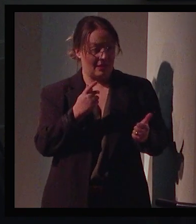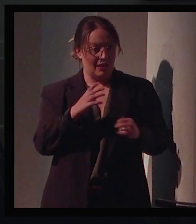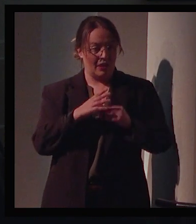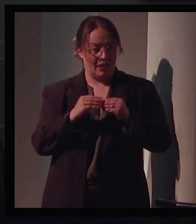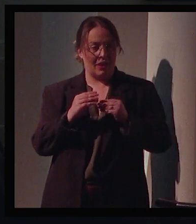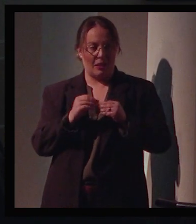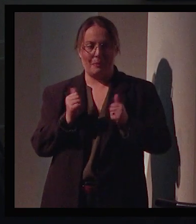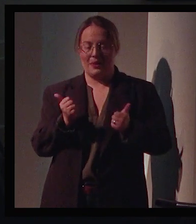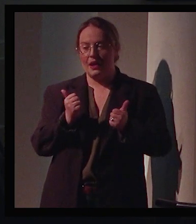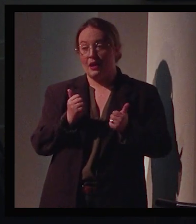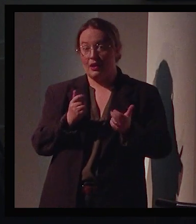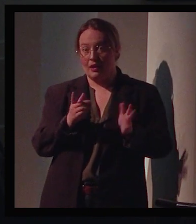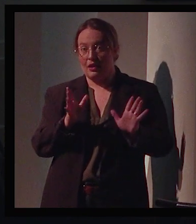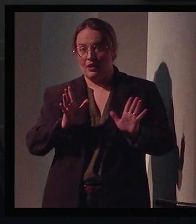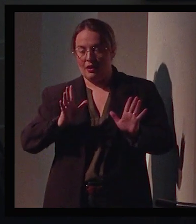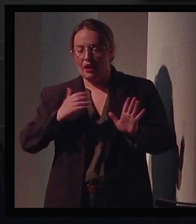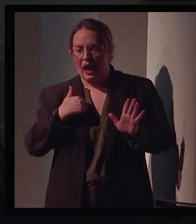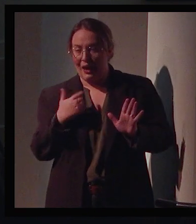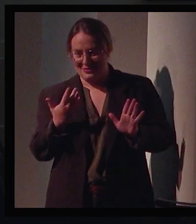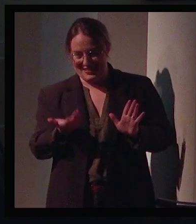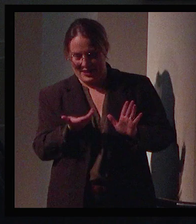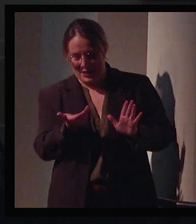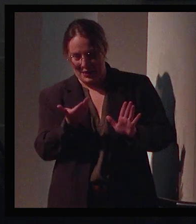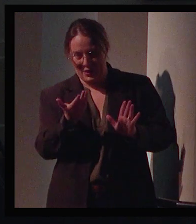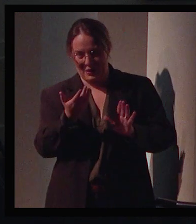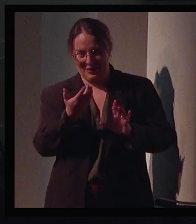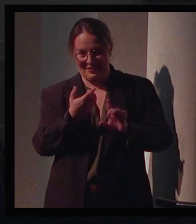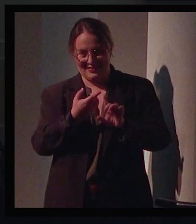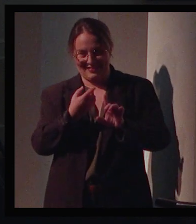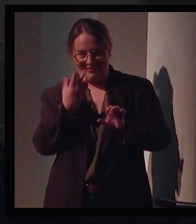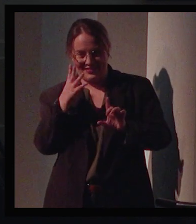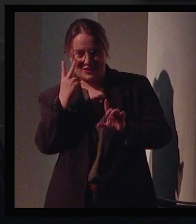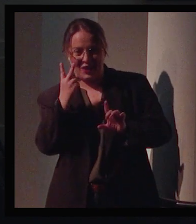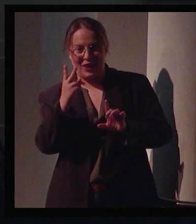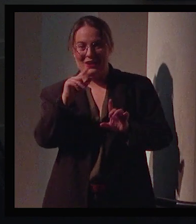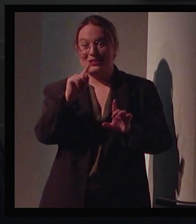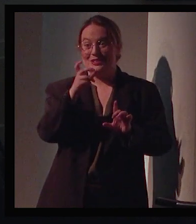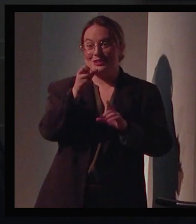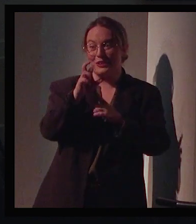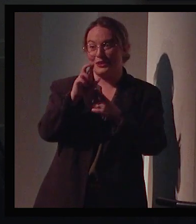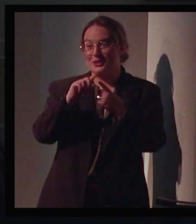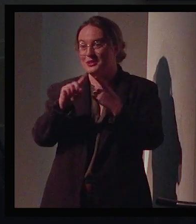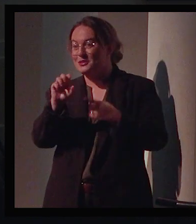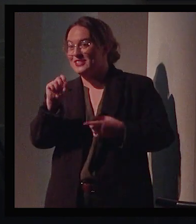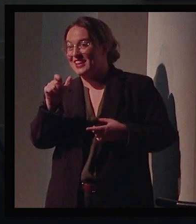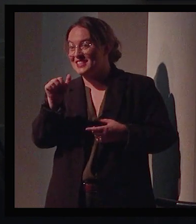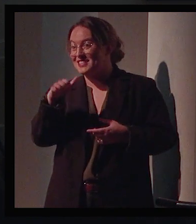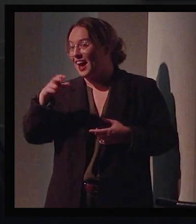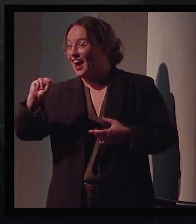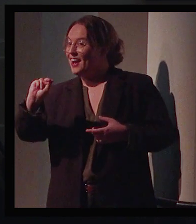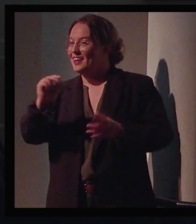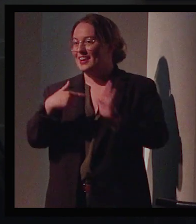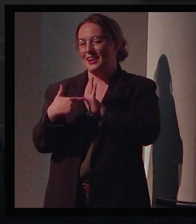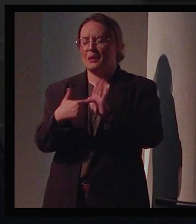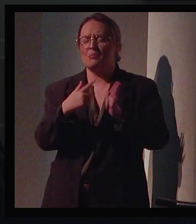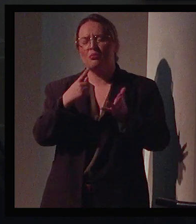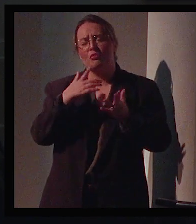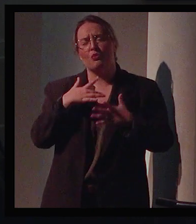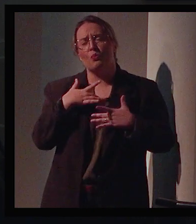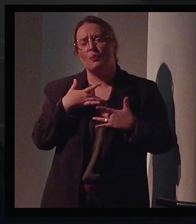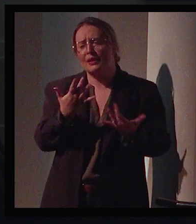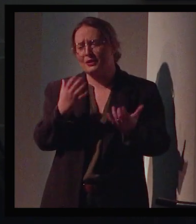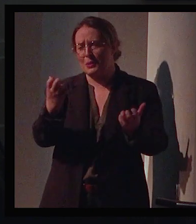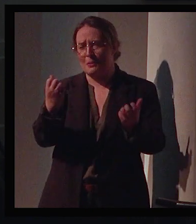because I was here when you all had the Turner to Cézanne exhibition. So I'm thrilled to be back and thrilled to see